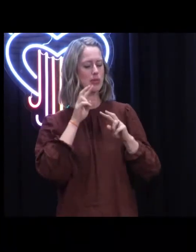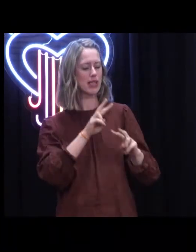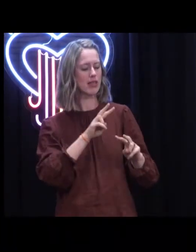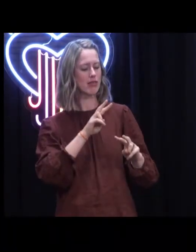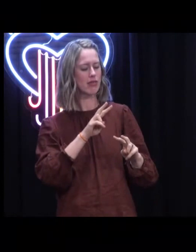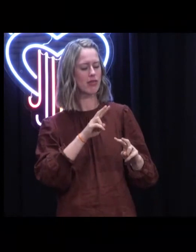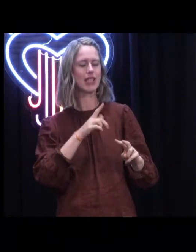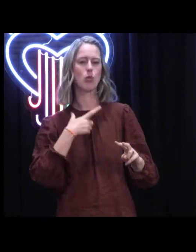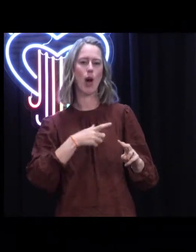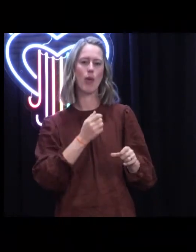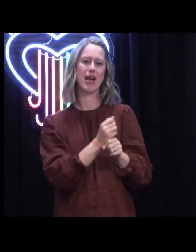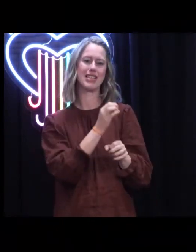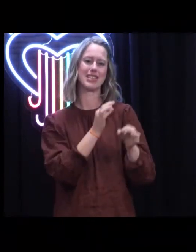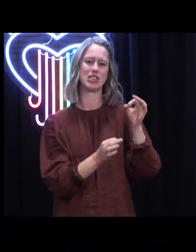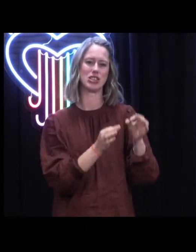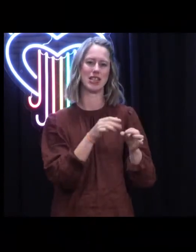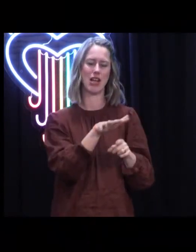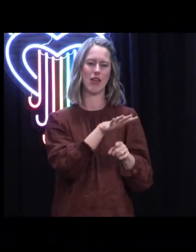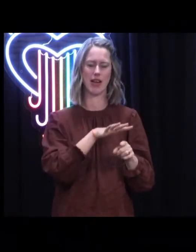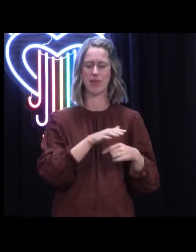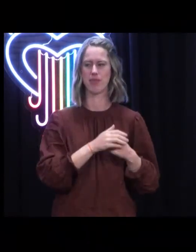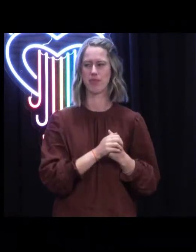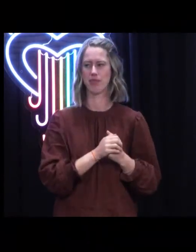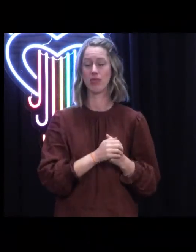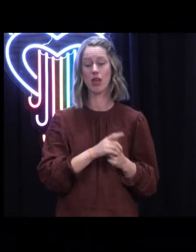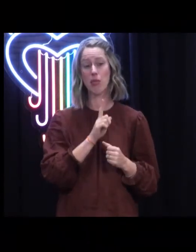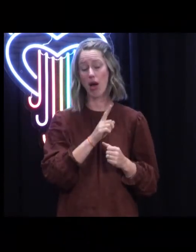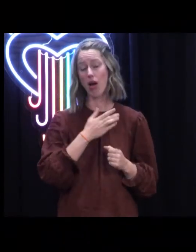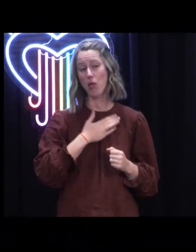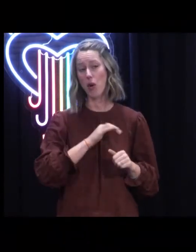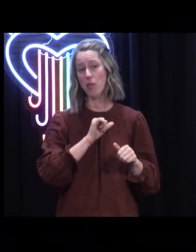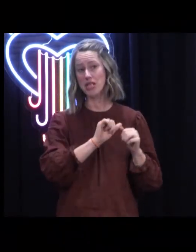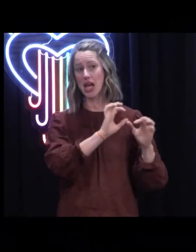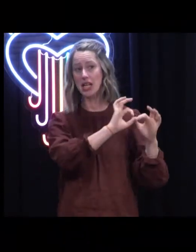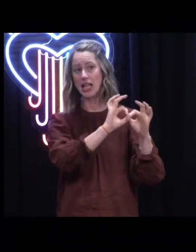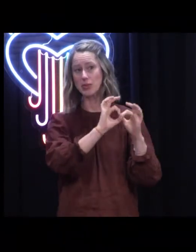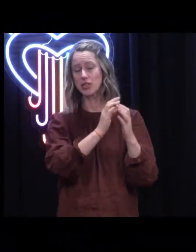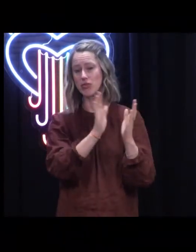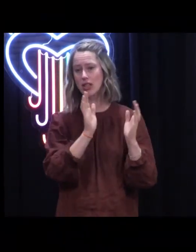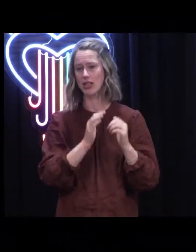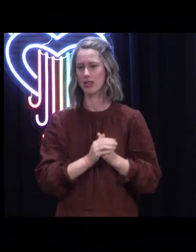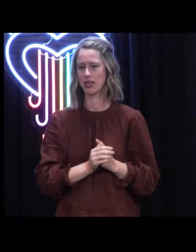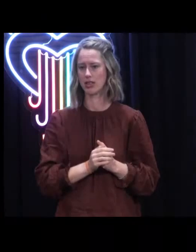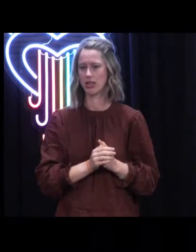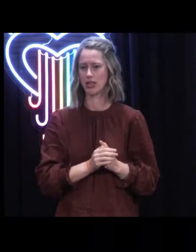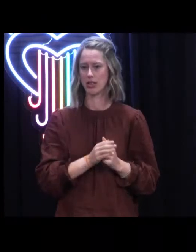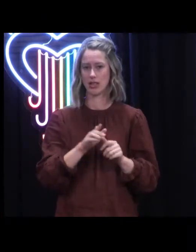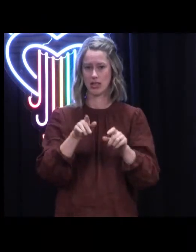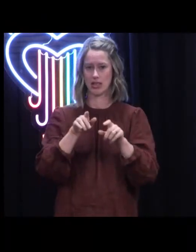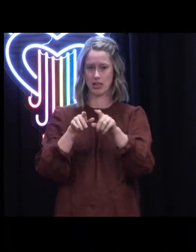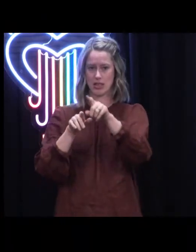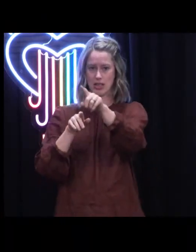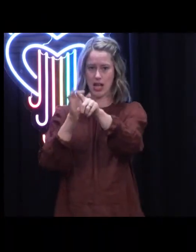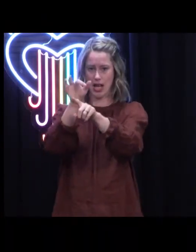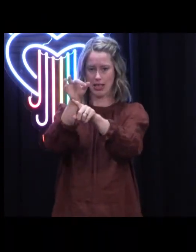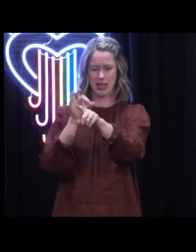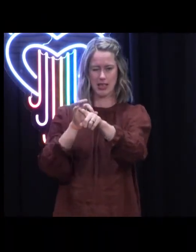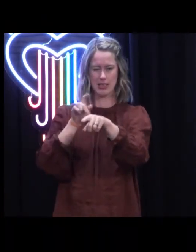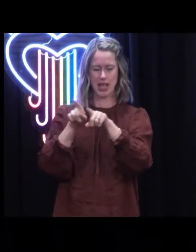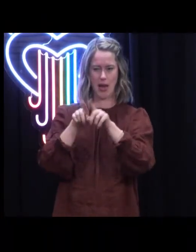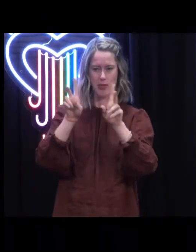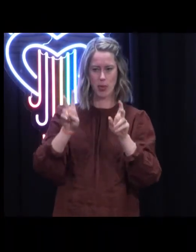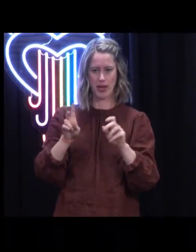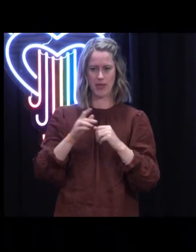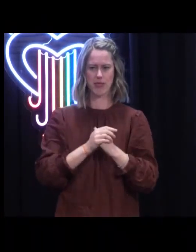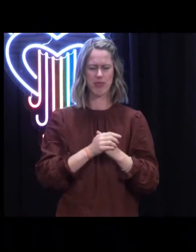issues. But I do want to see greater engagement in our region more generally. Just on that, how can you say